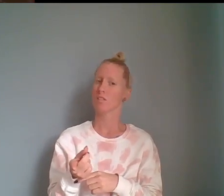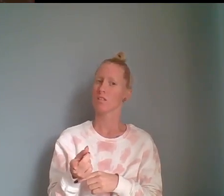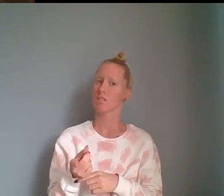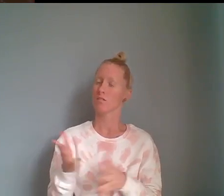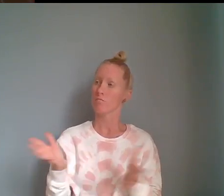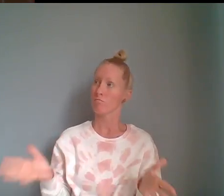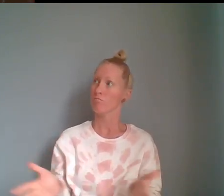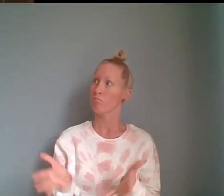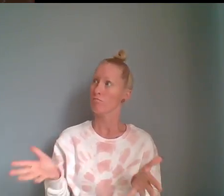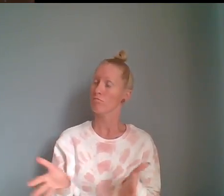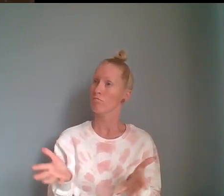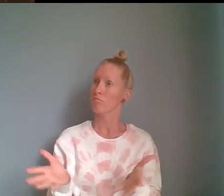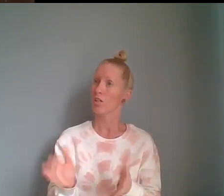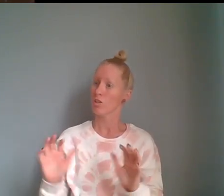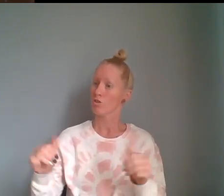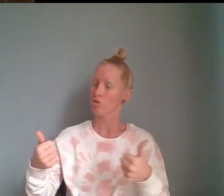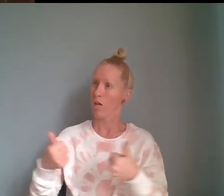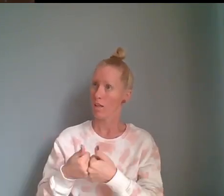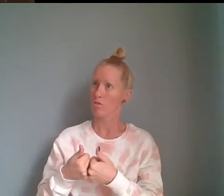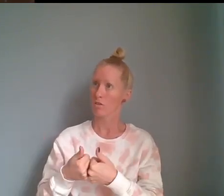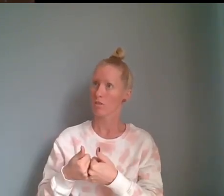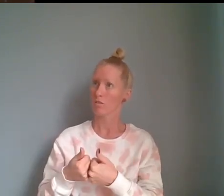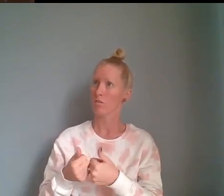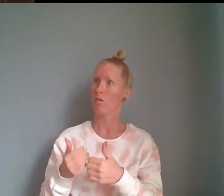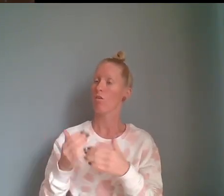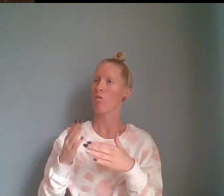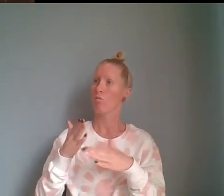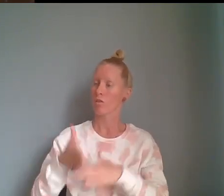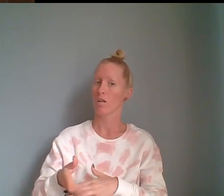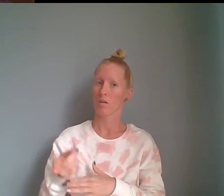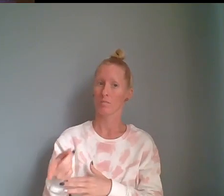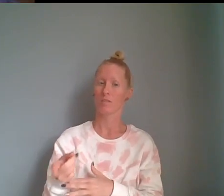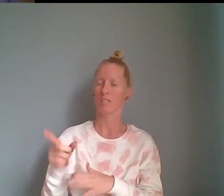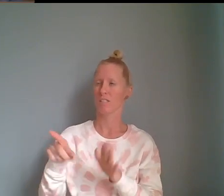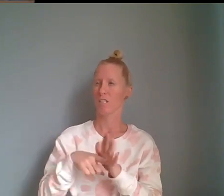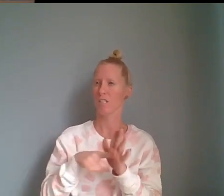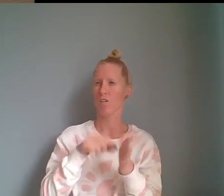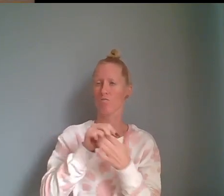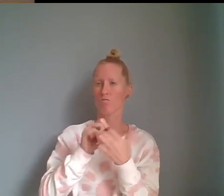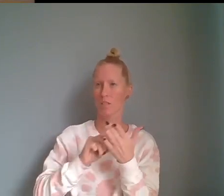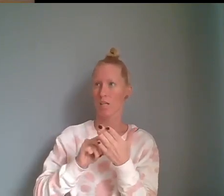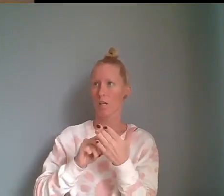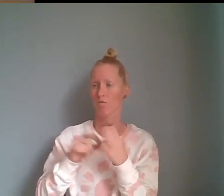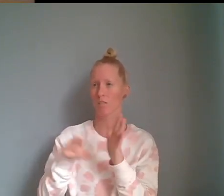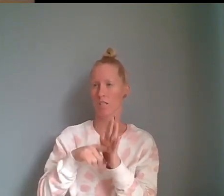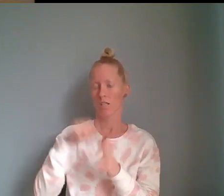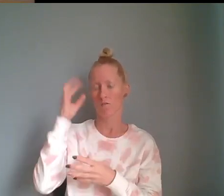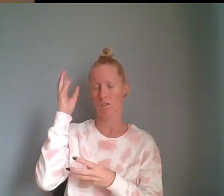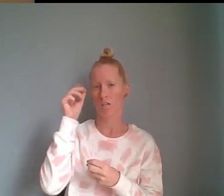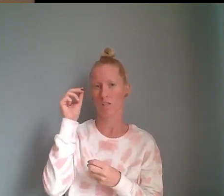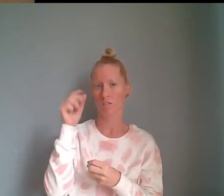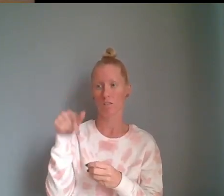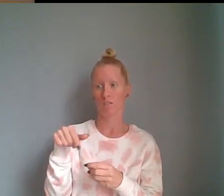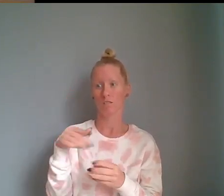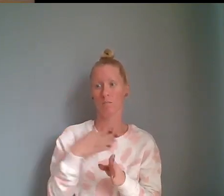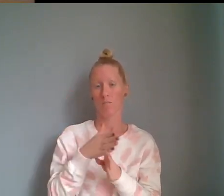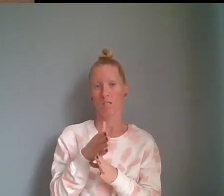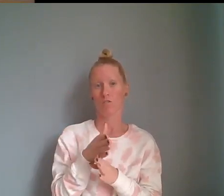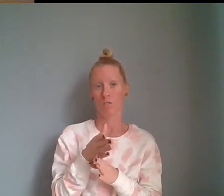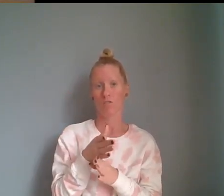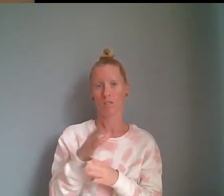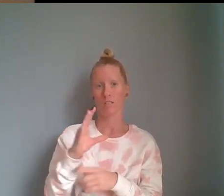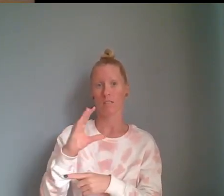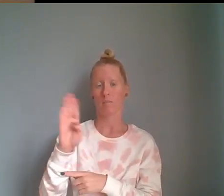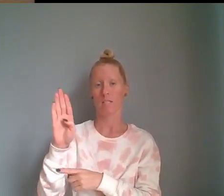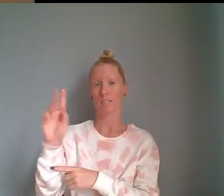generate his own challenges to his negative thoughts and write them down. And one of the major premises in